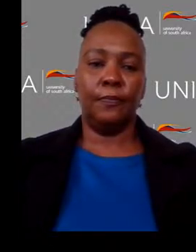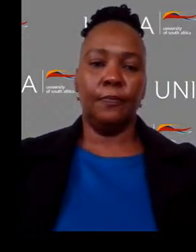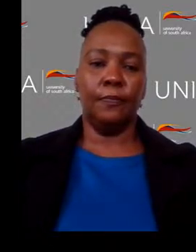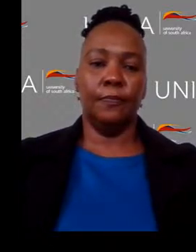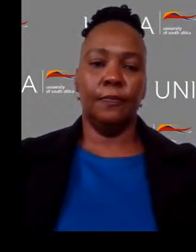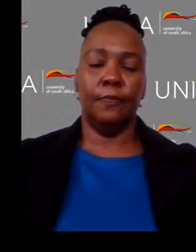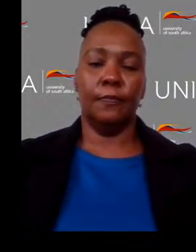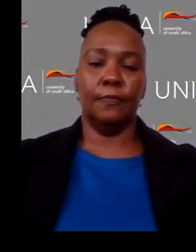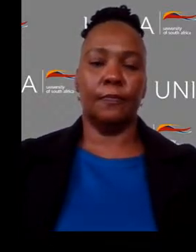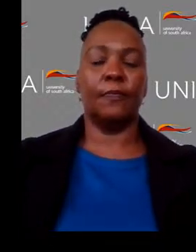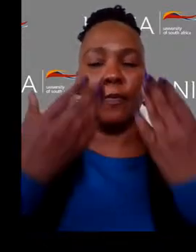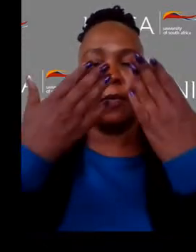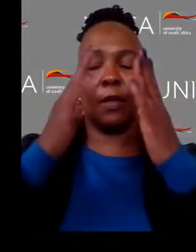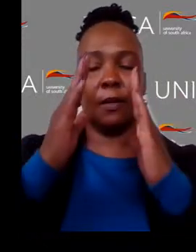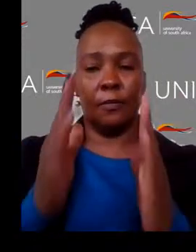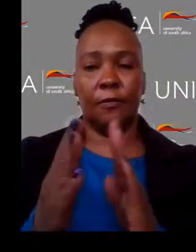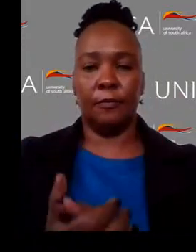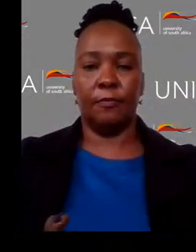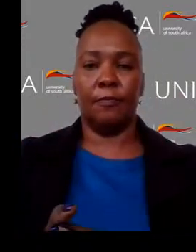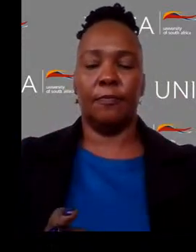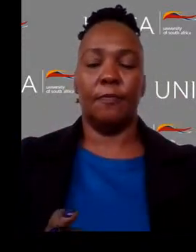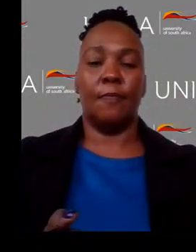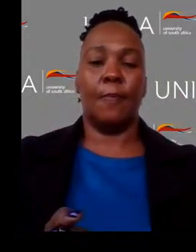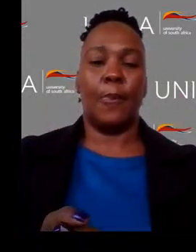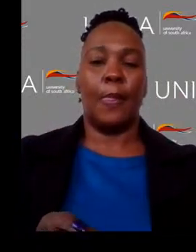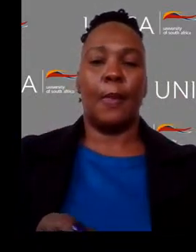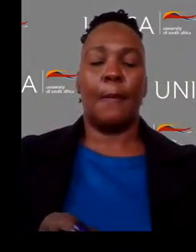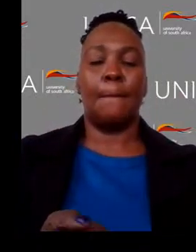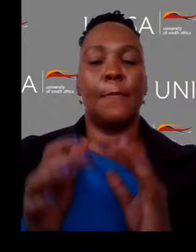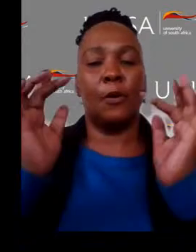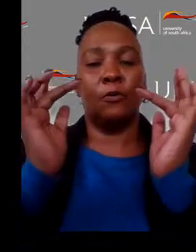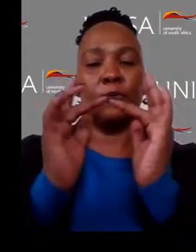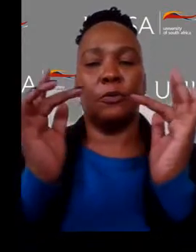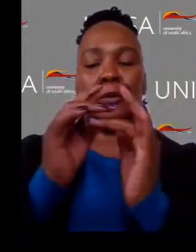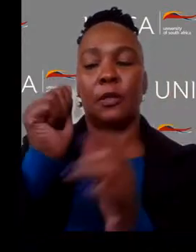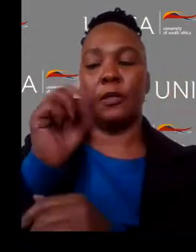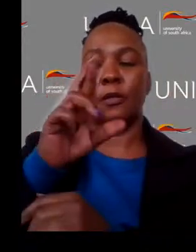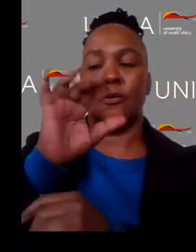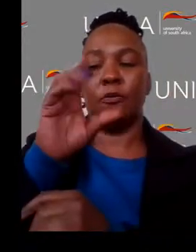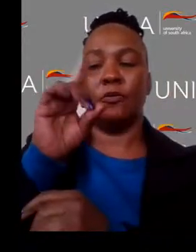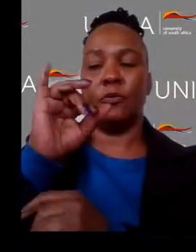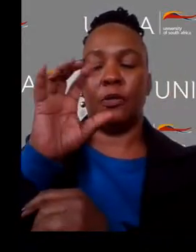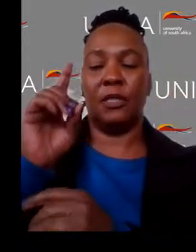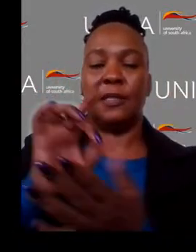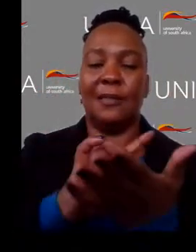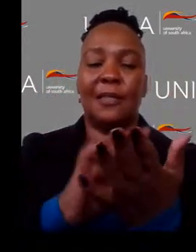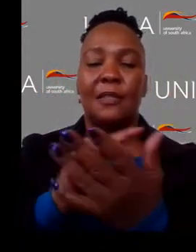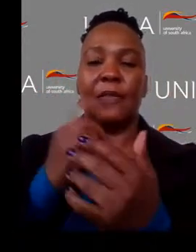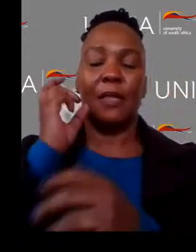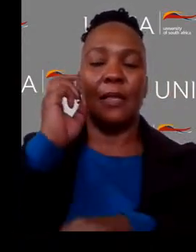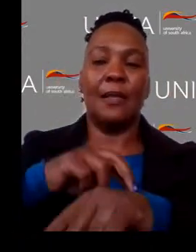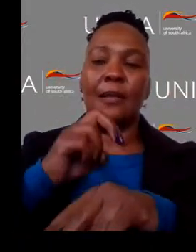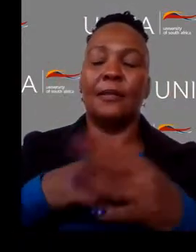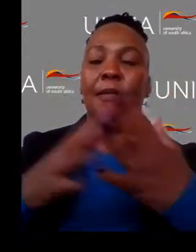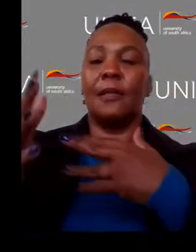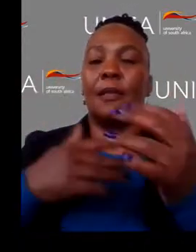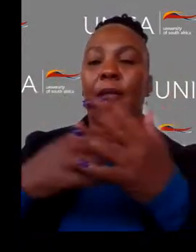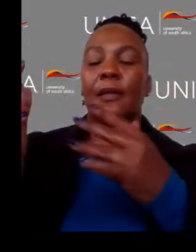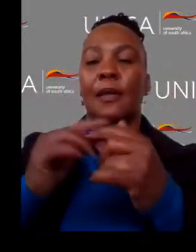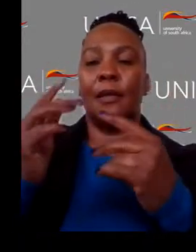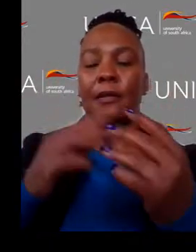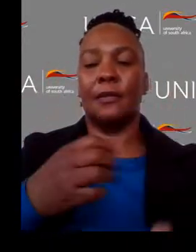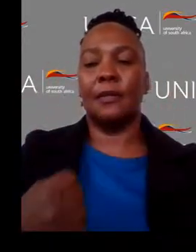So students, please make contact with the Oxford Center if you need any additional